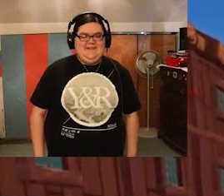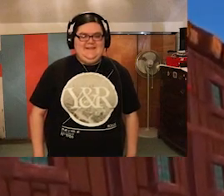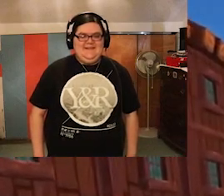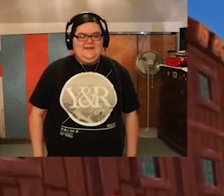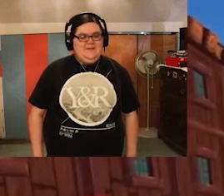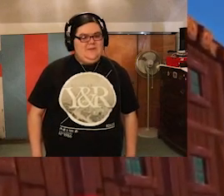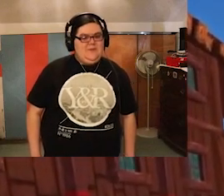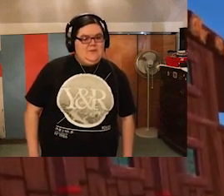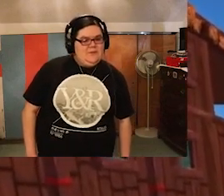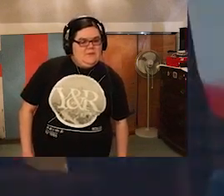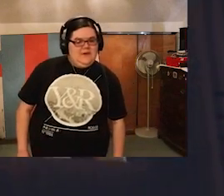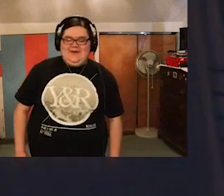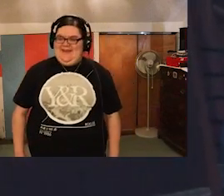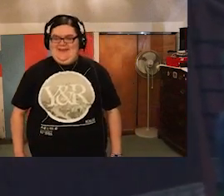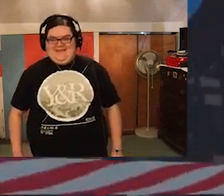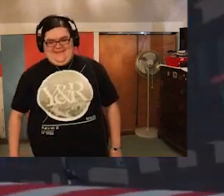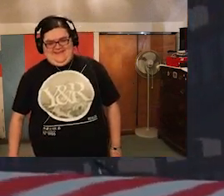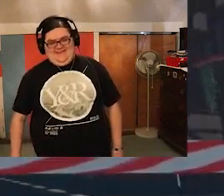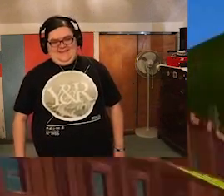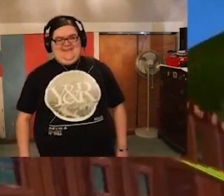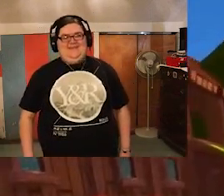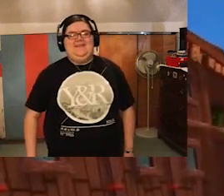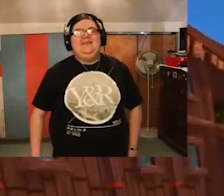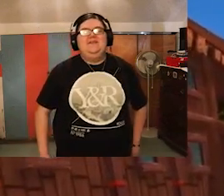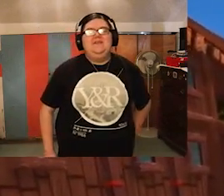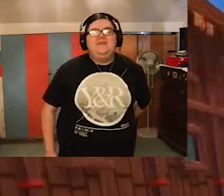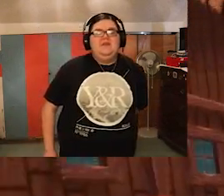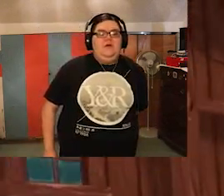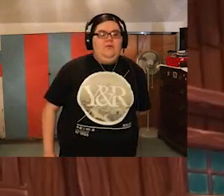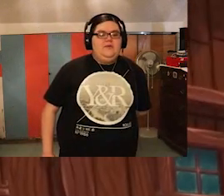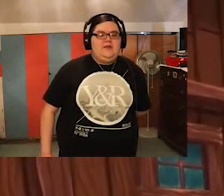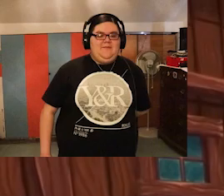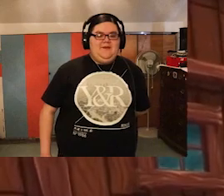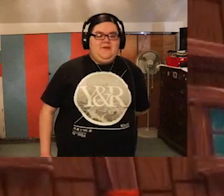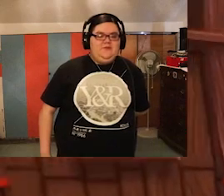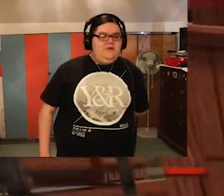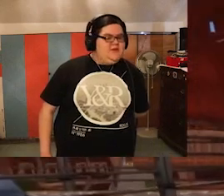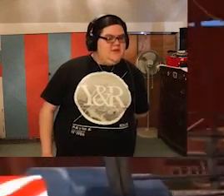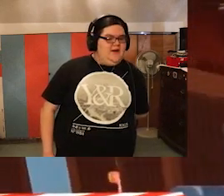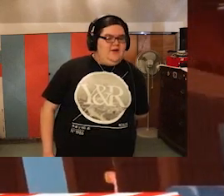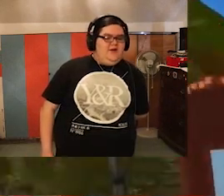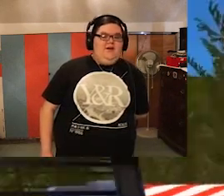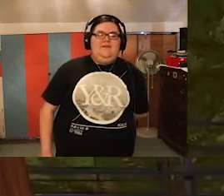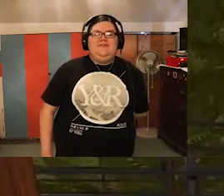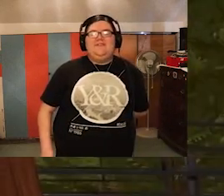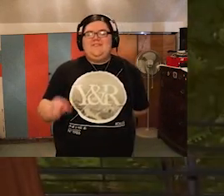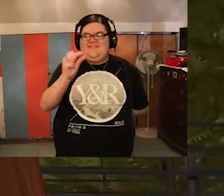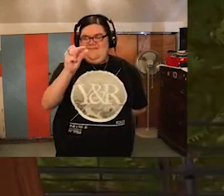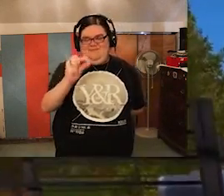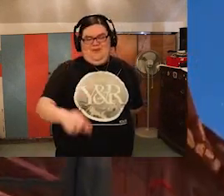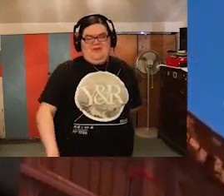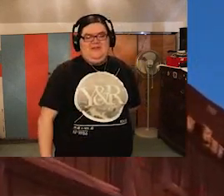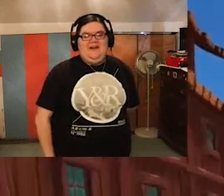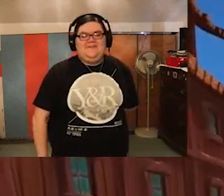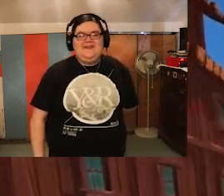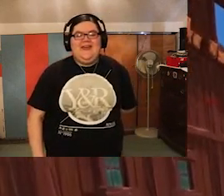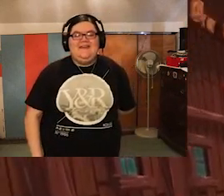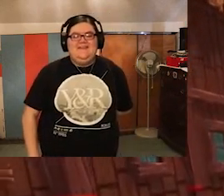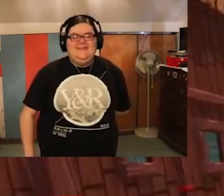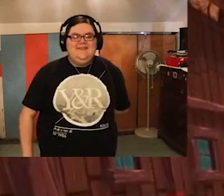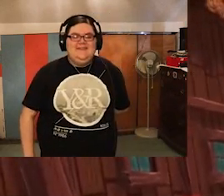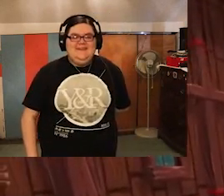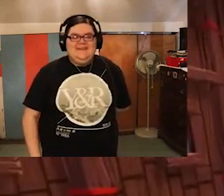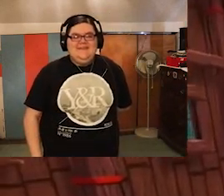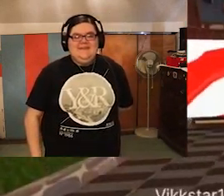I'm a dickhead. That was poop. Okay. Go on. Oh, is Simon going to do it? It's barely off